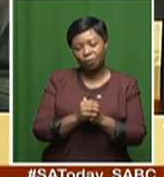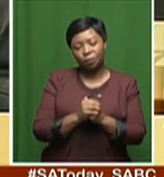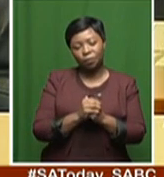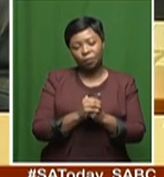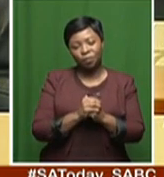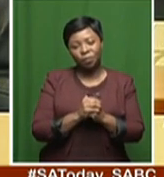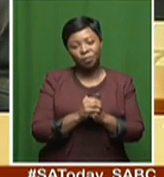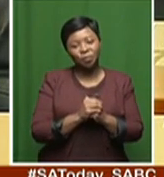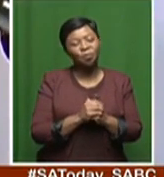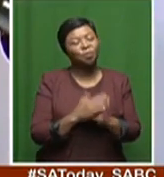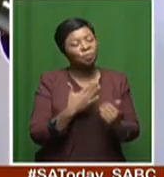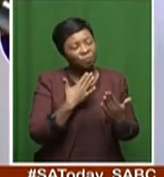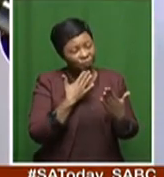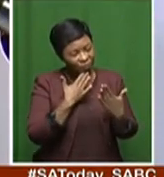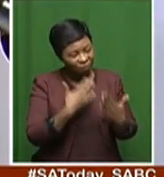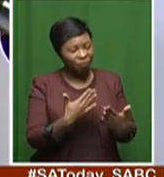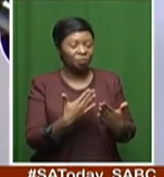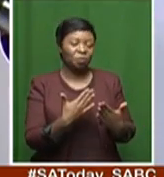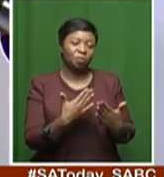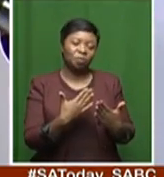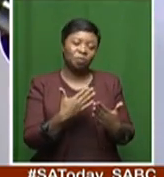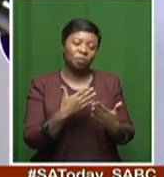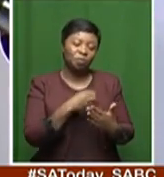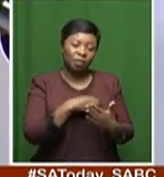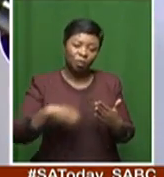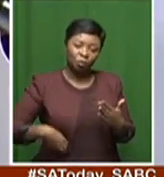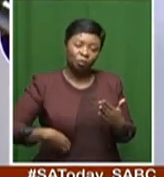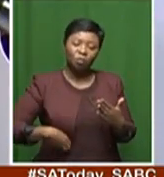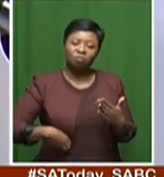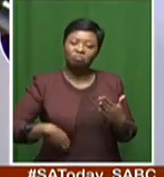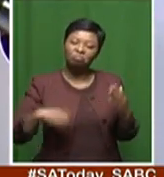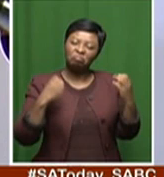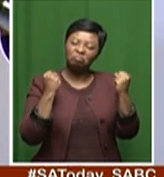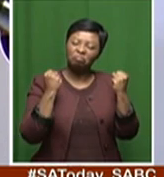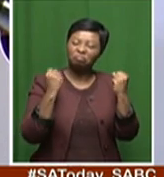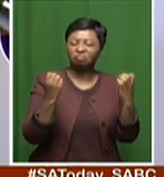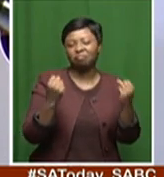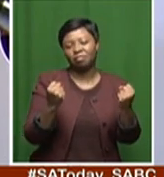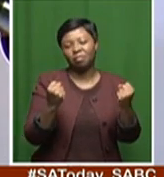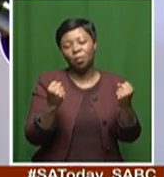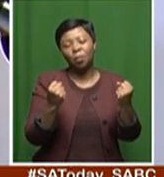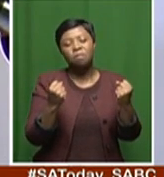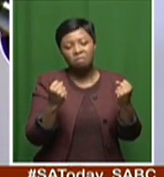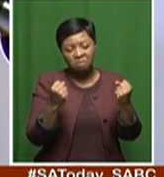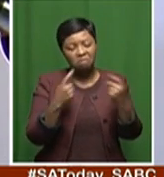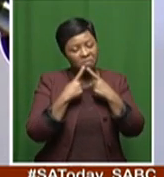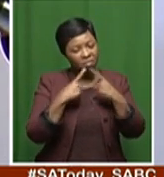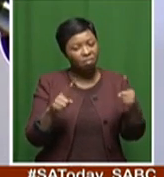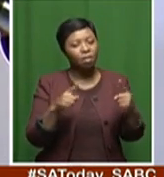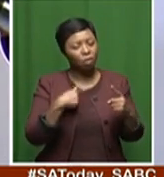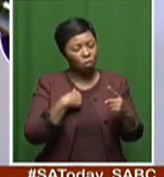very much, Mr. President, for your remarks. We appreciate them very